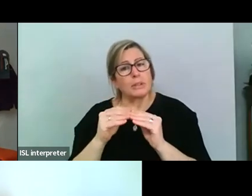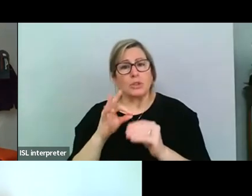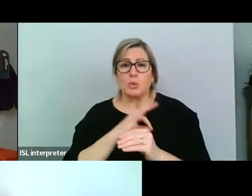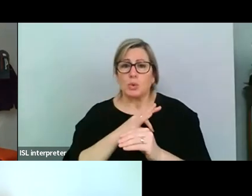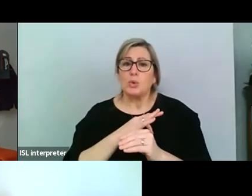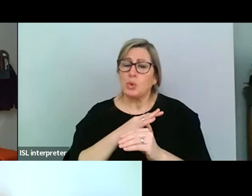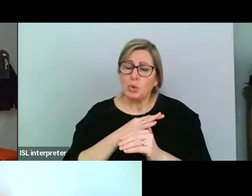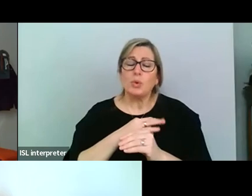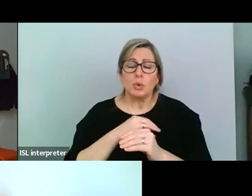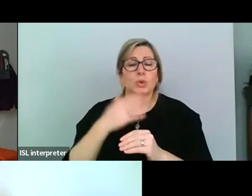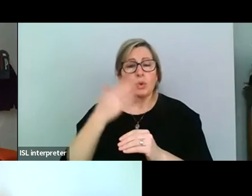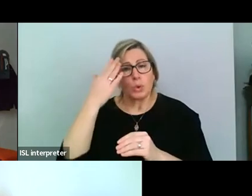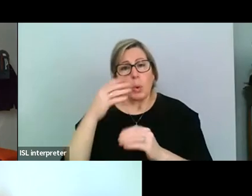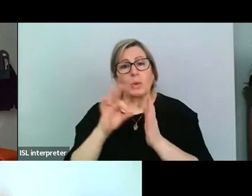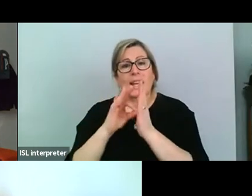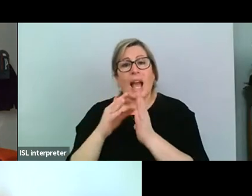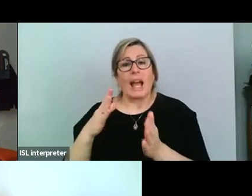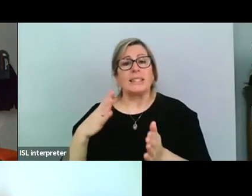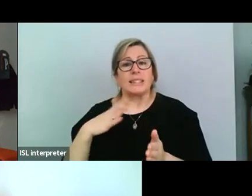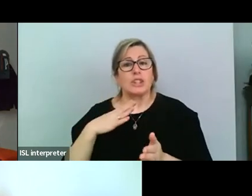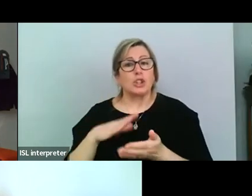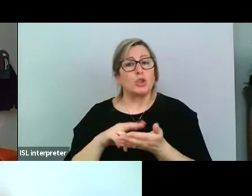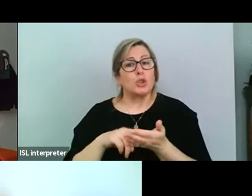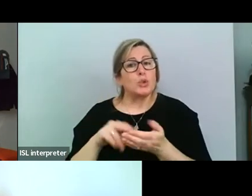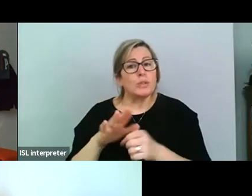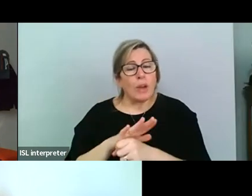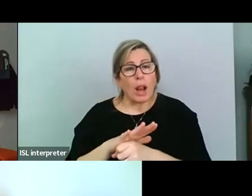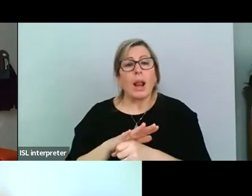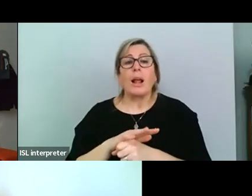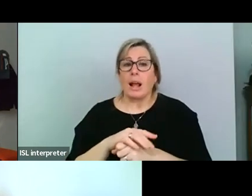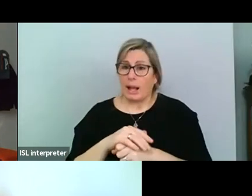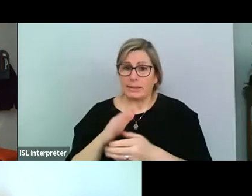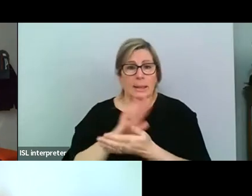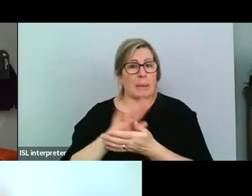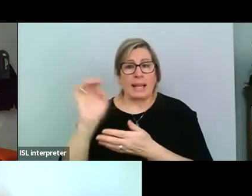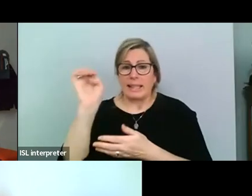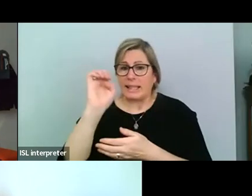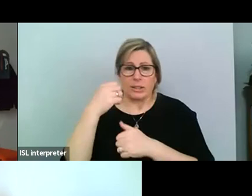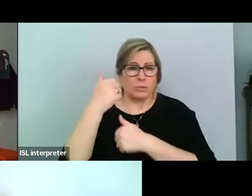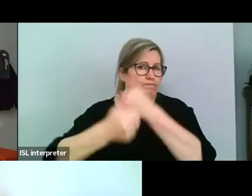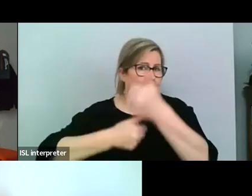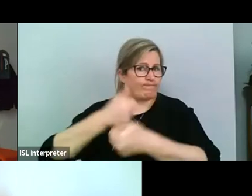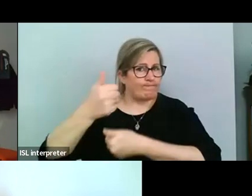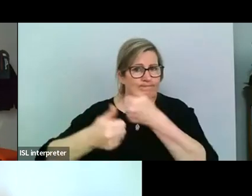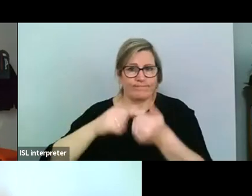is useful. And the plain English guide as well. And, you know, again, well done to Julie for all your work on